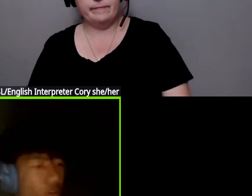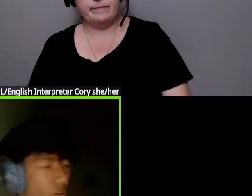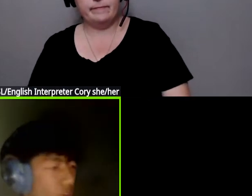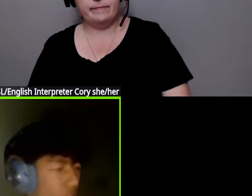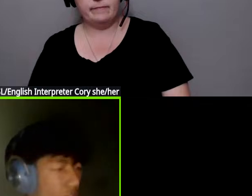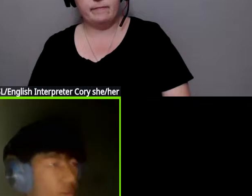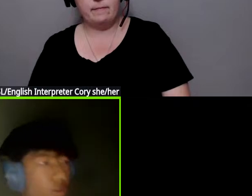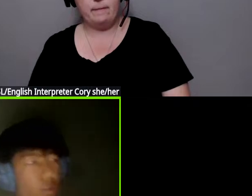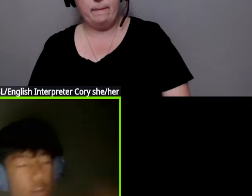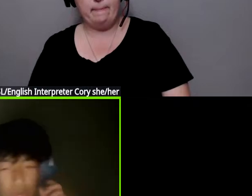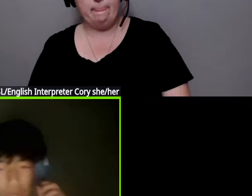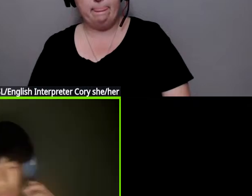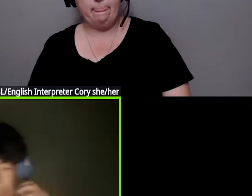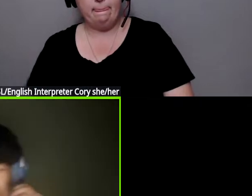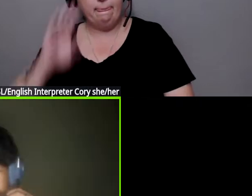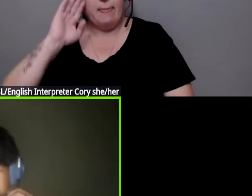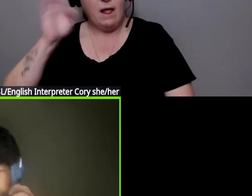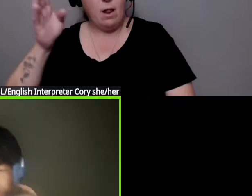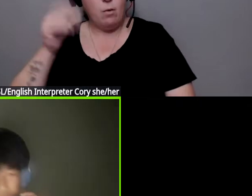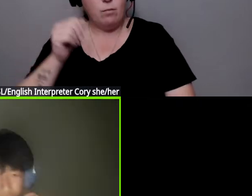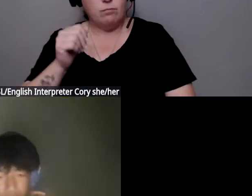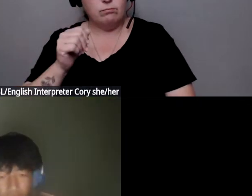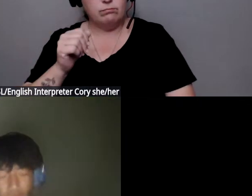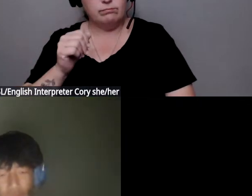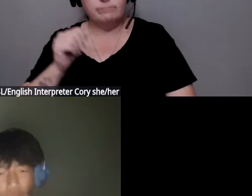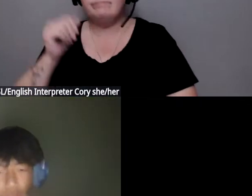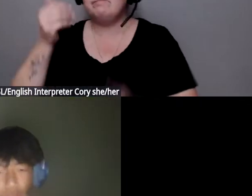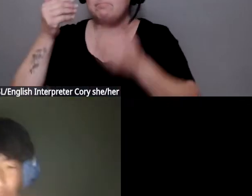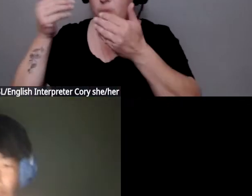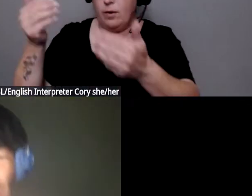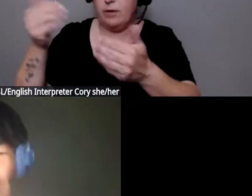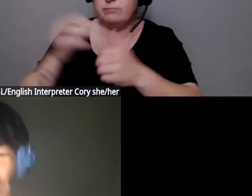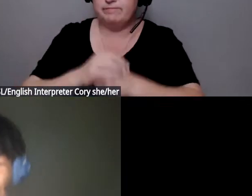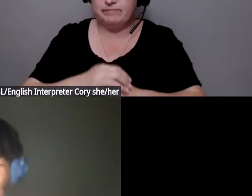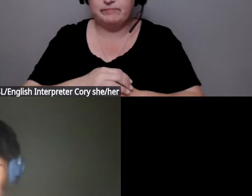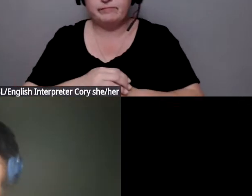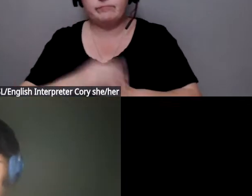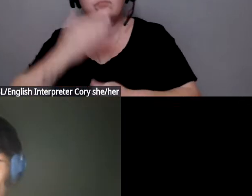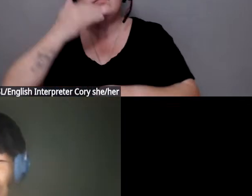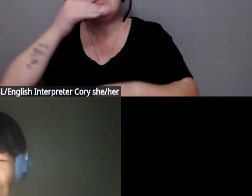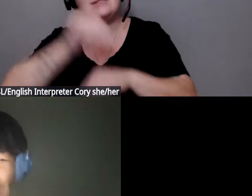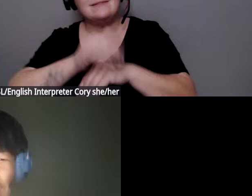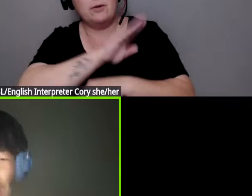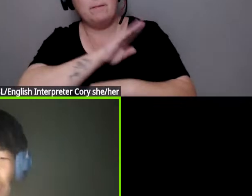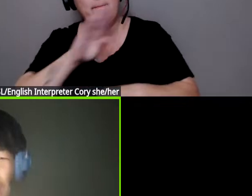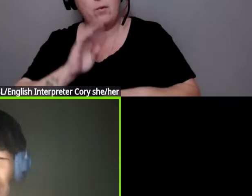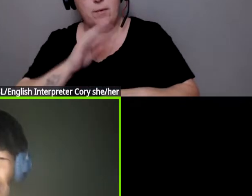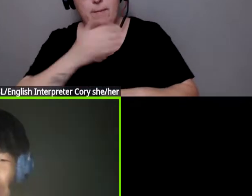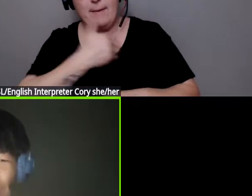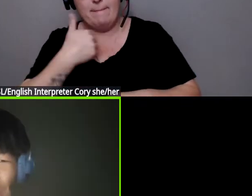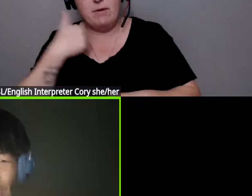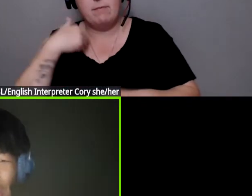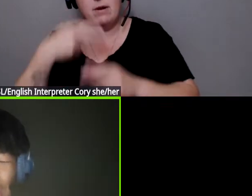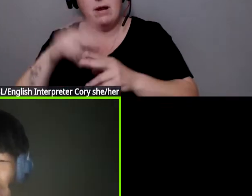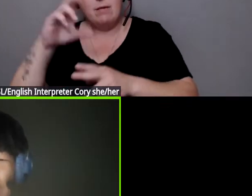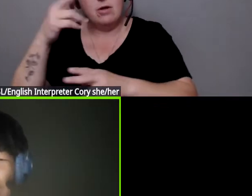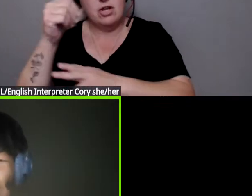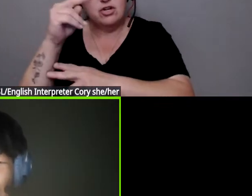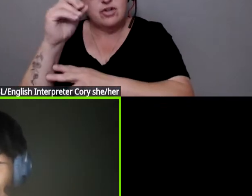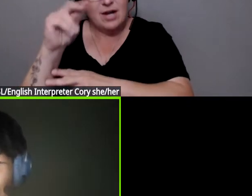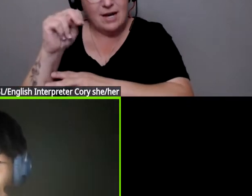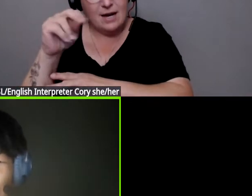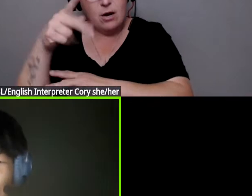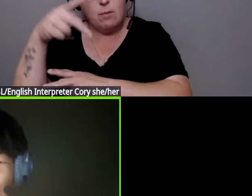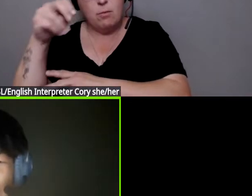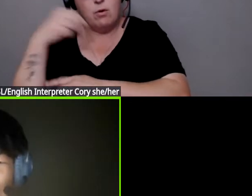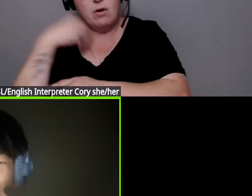No. Hello. Okay, you may go ahead. Good evening, board members. My name is Shannon Poon, and I'm a junior